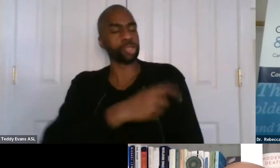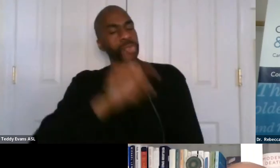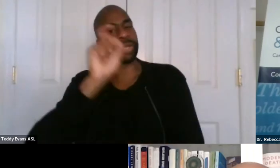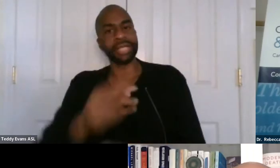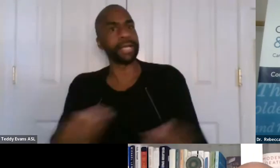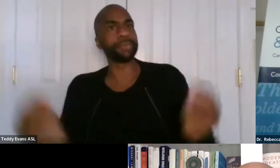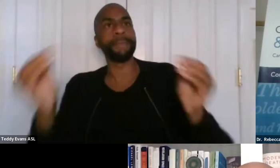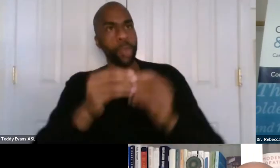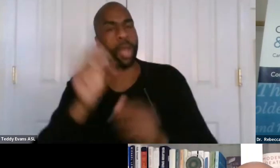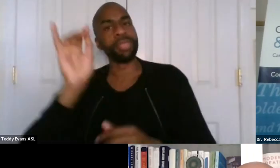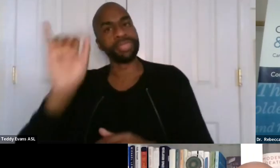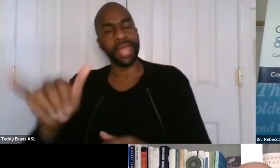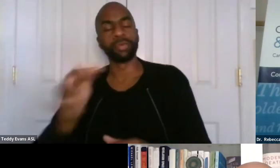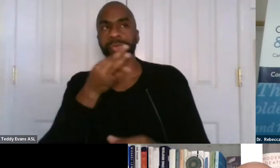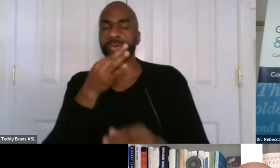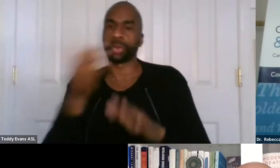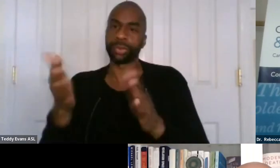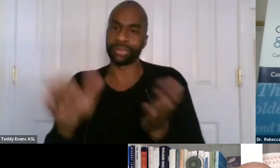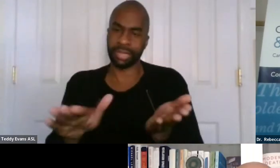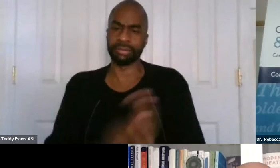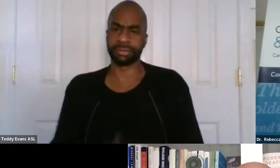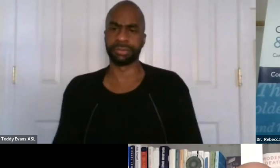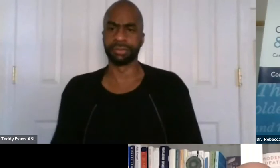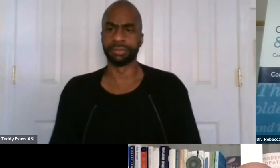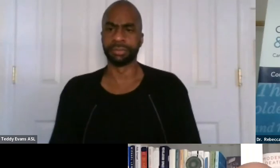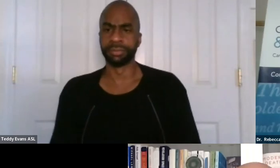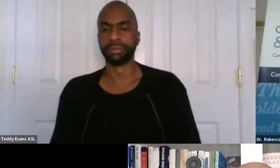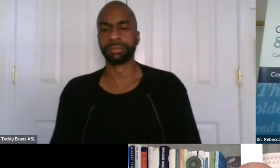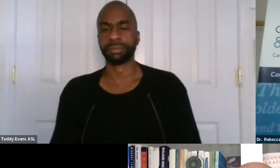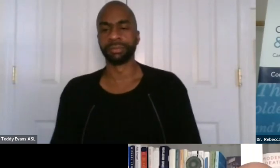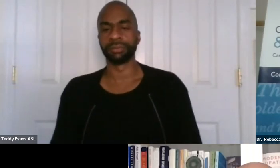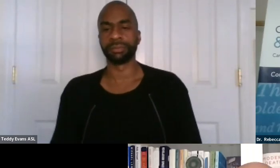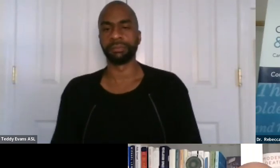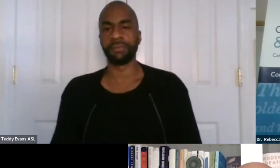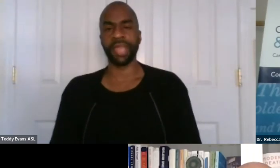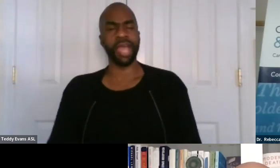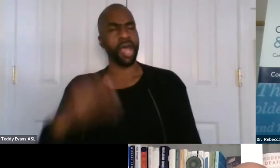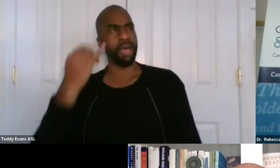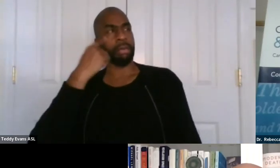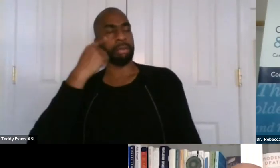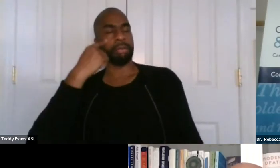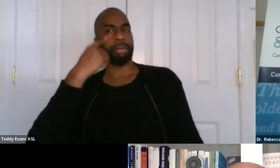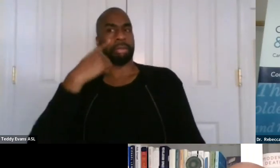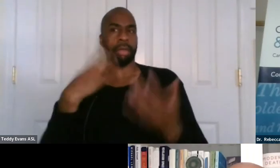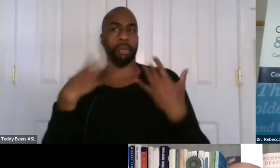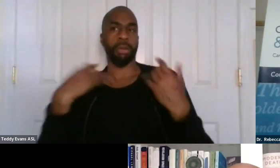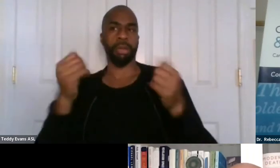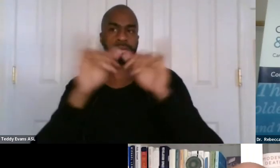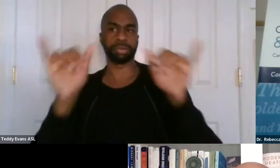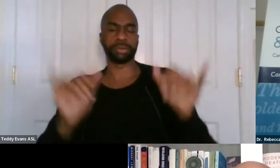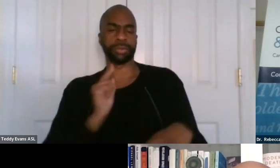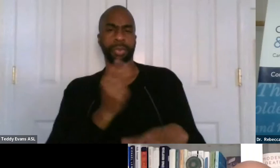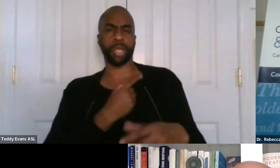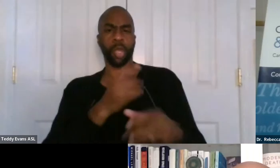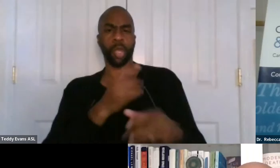moment. And I think we've created a health system, and we've created these medical curricula that